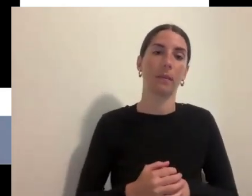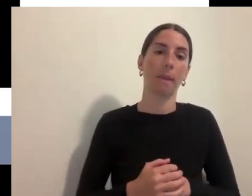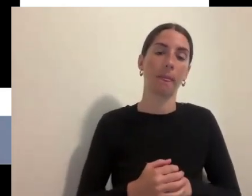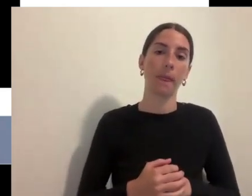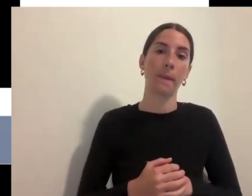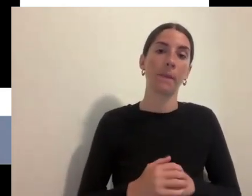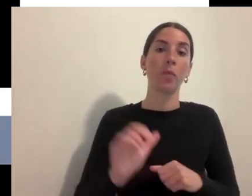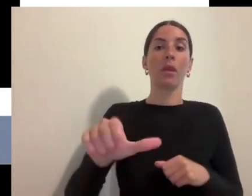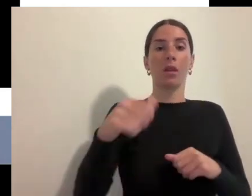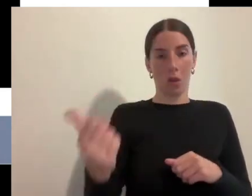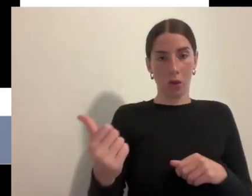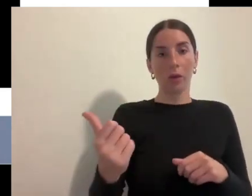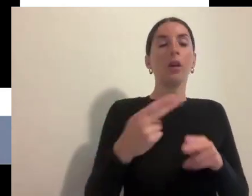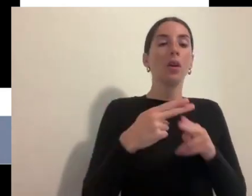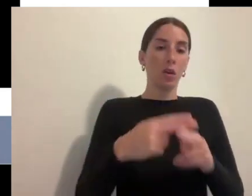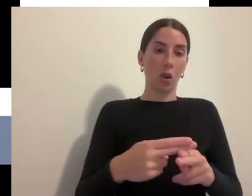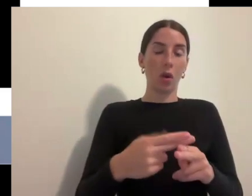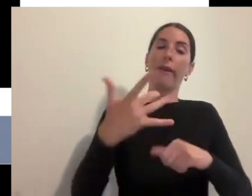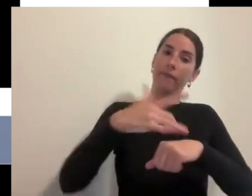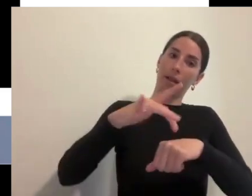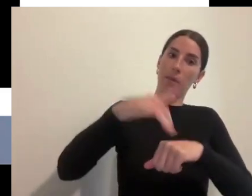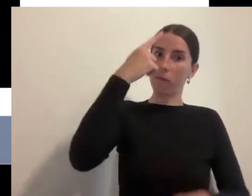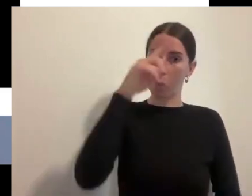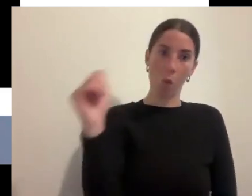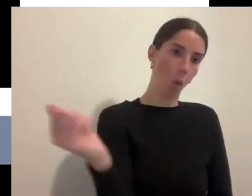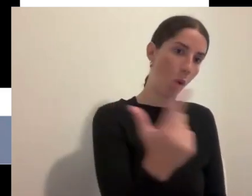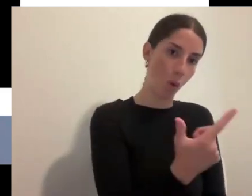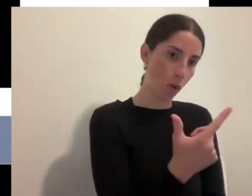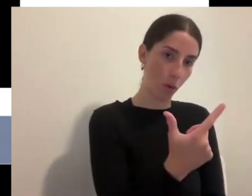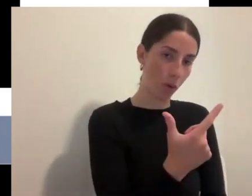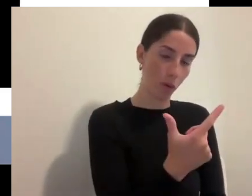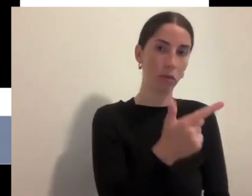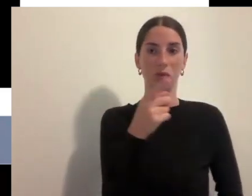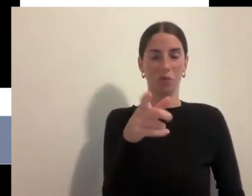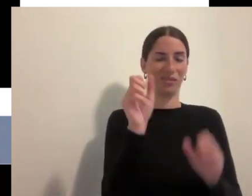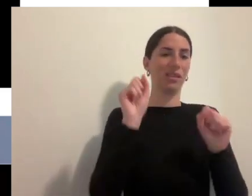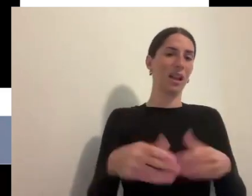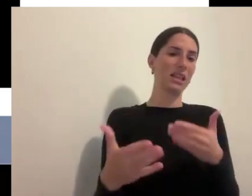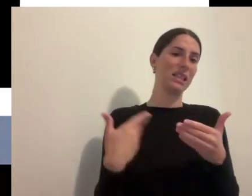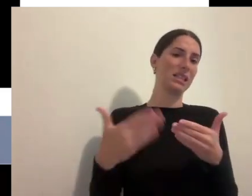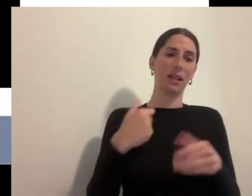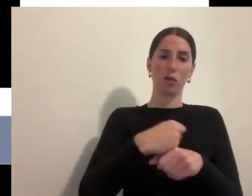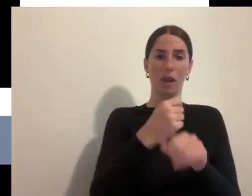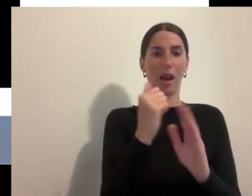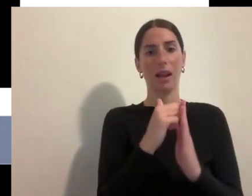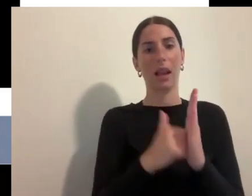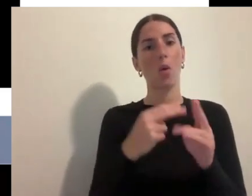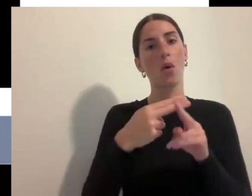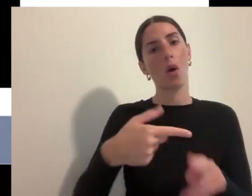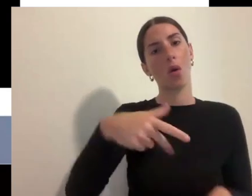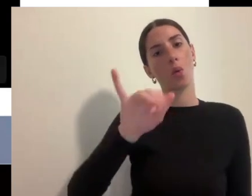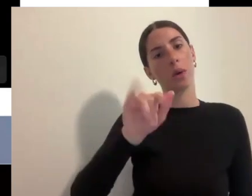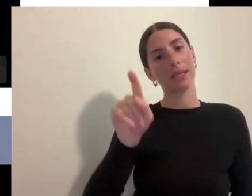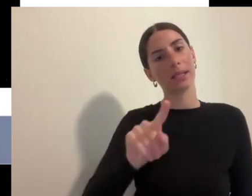you can use is, of course, something that is available to everyone and that you can easily create an account for, and that is called